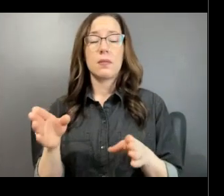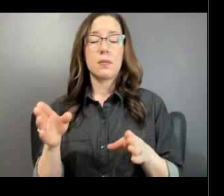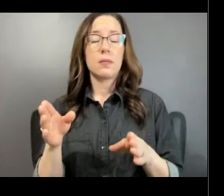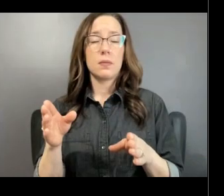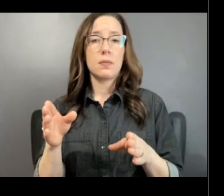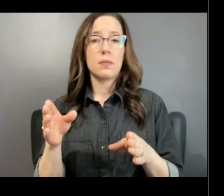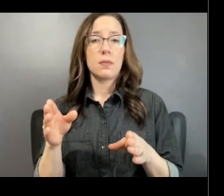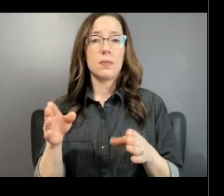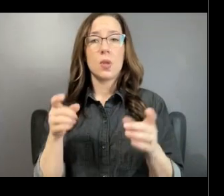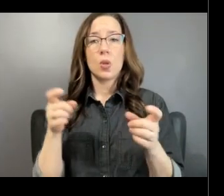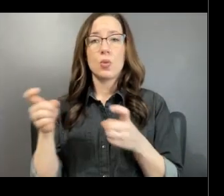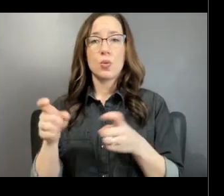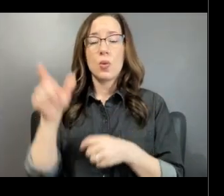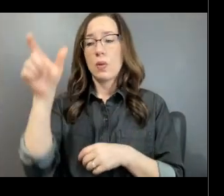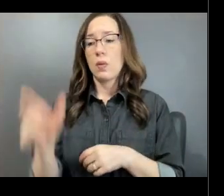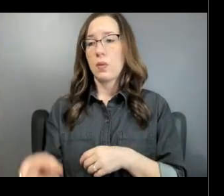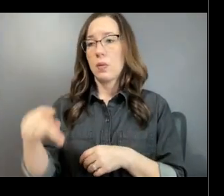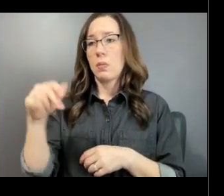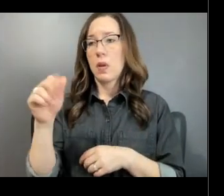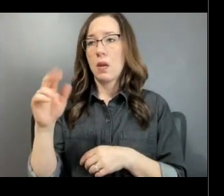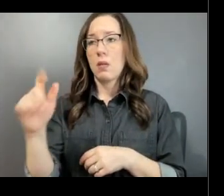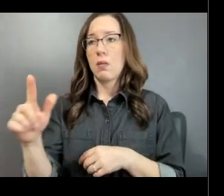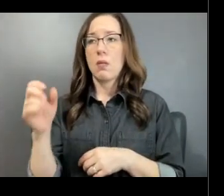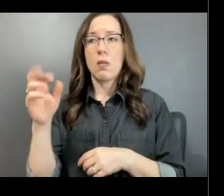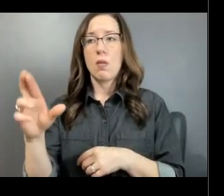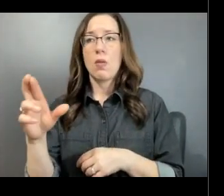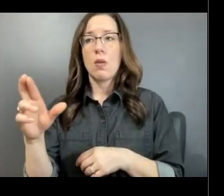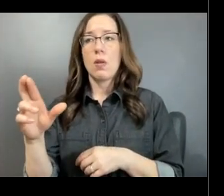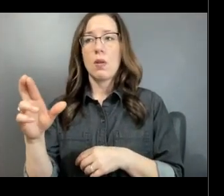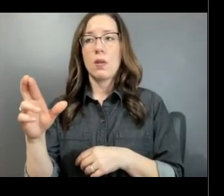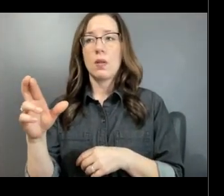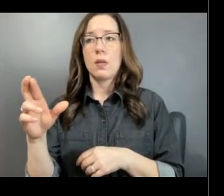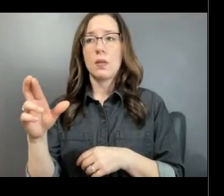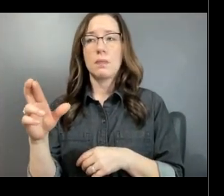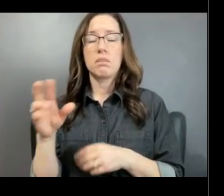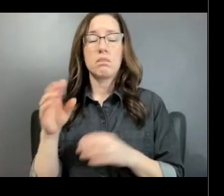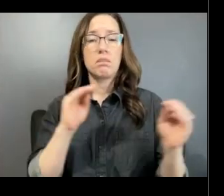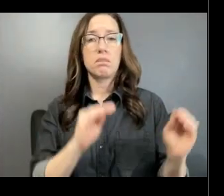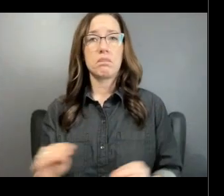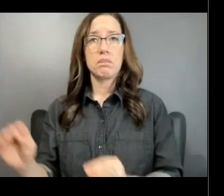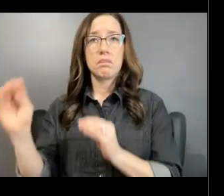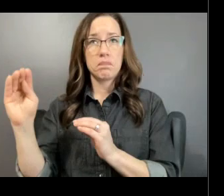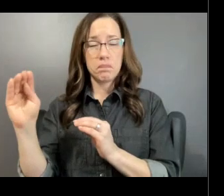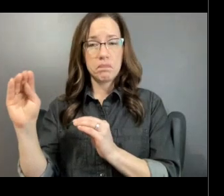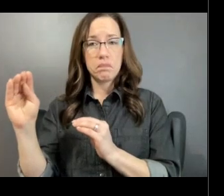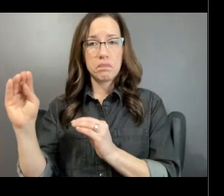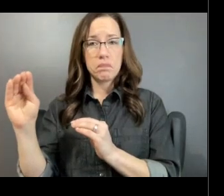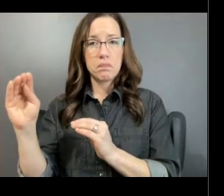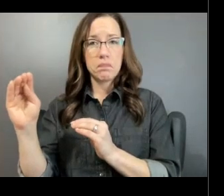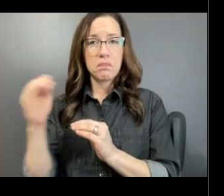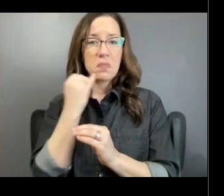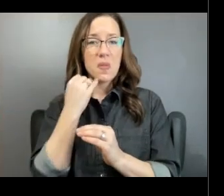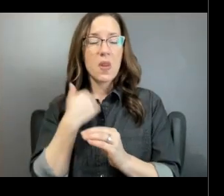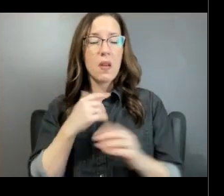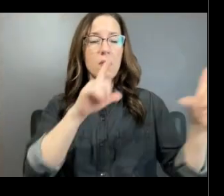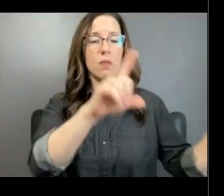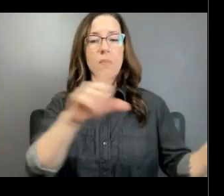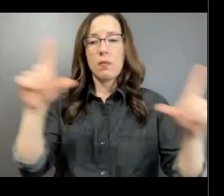GoToWebinar control panel. Or you can move it to another window if you have